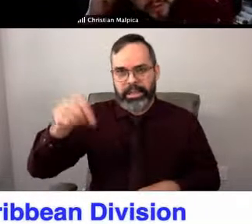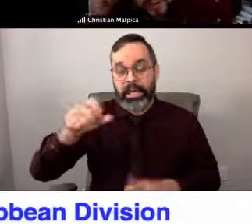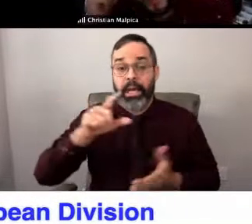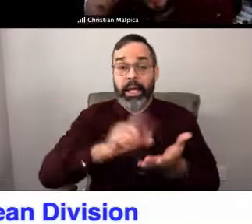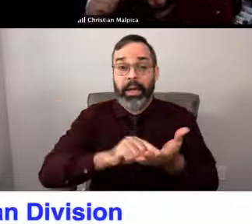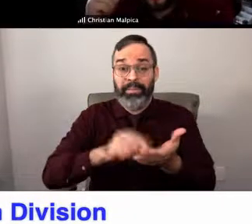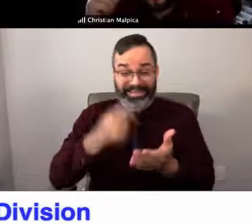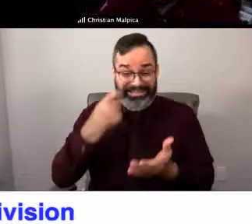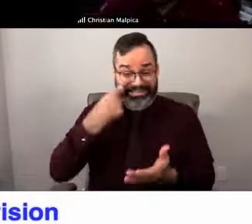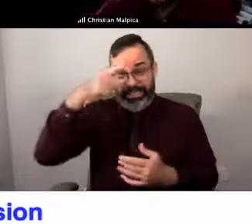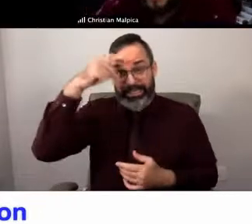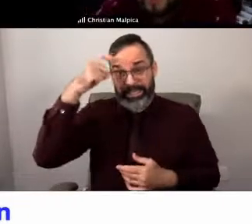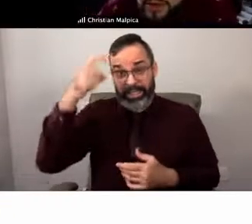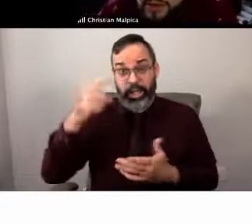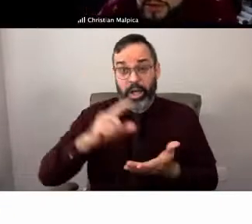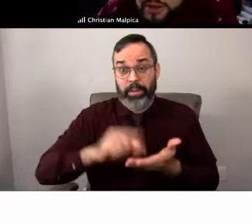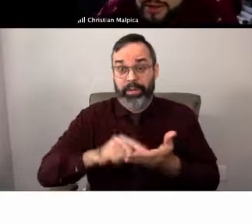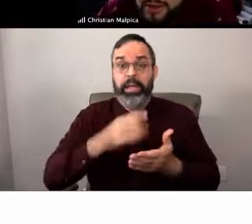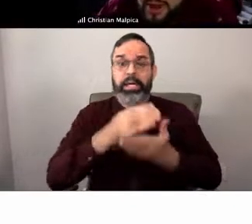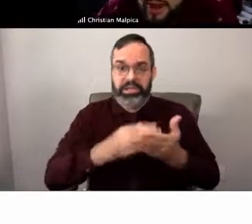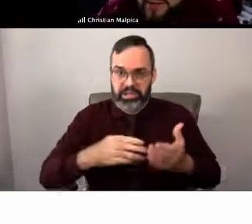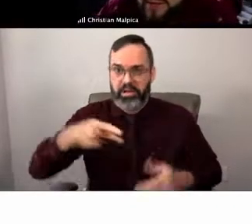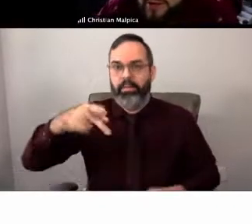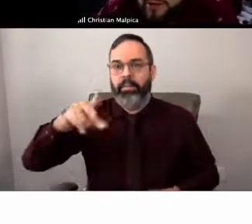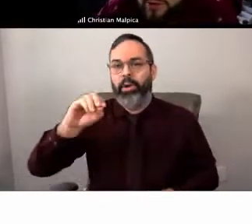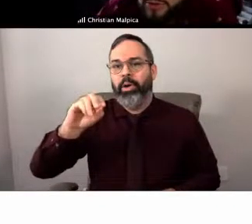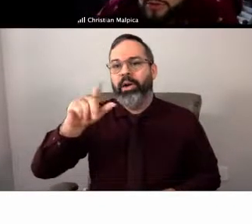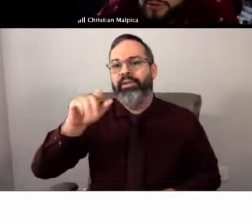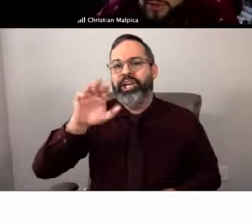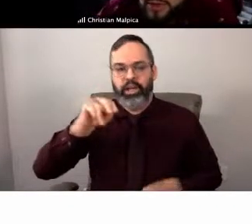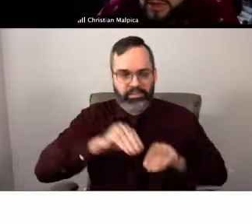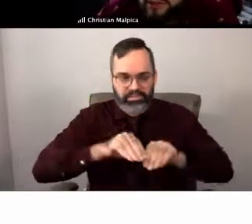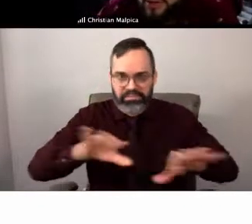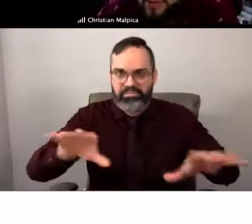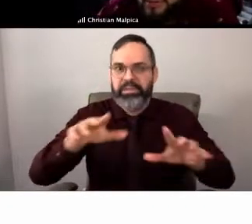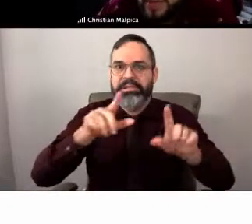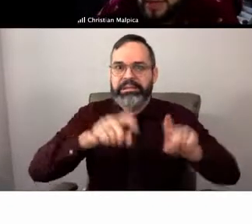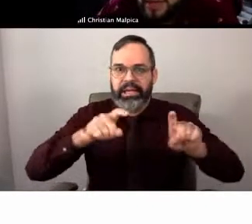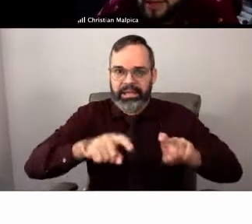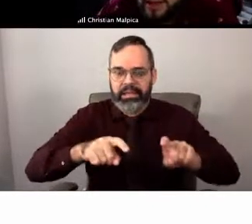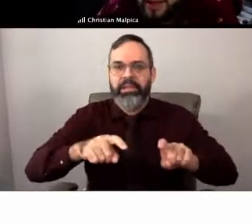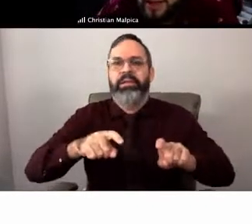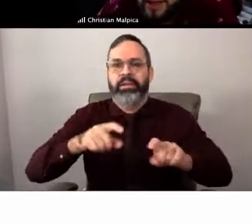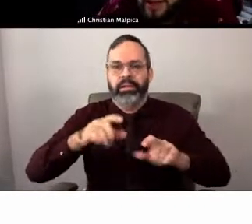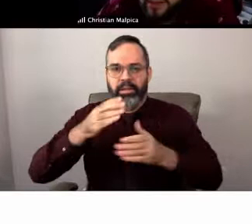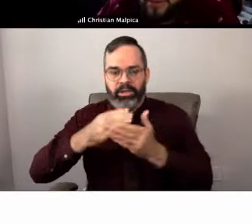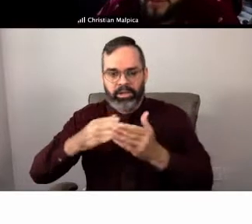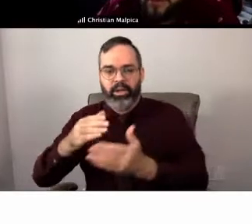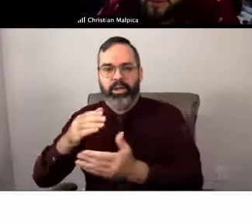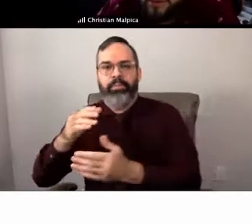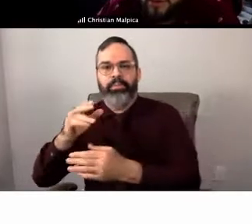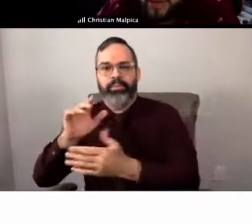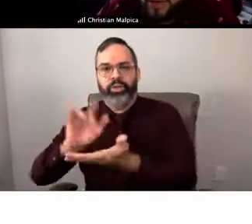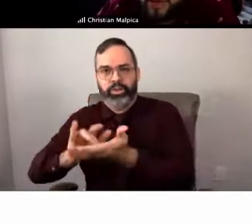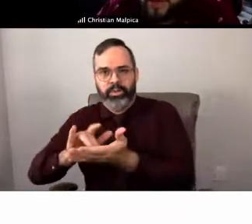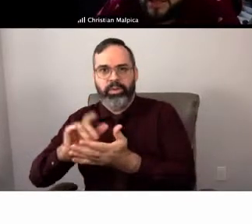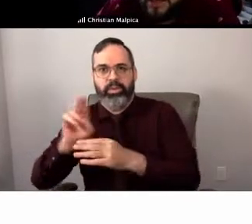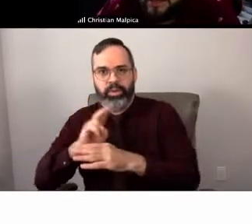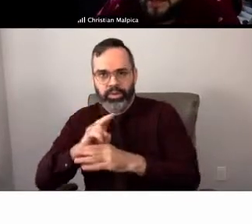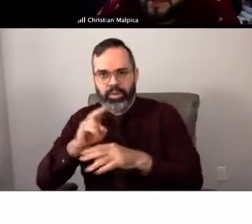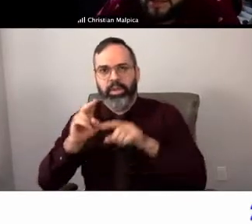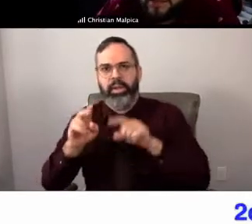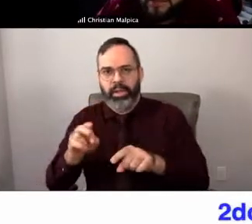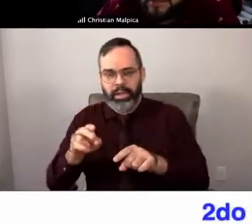we did some proliferation tests and some new drugs with DFMO and PTI. With DFMO, we inhibit